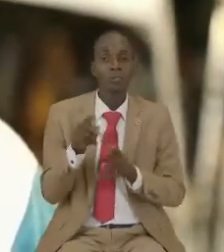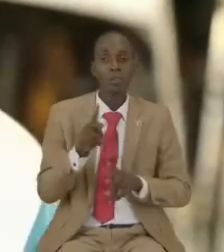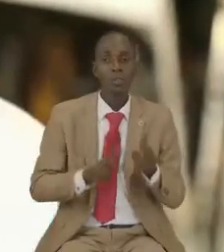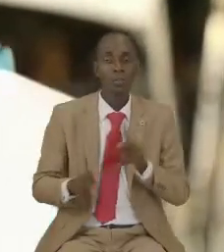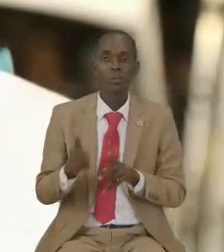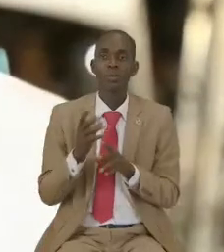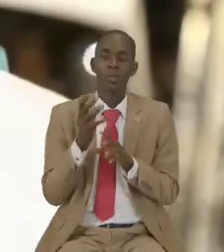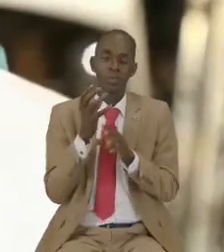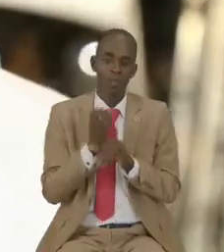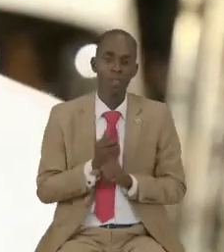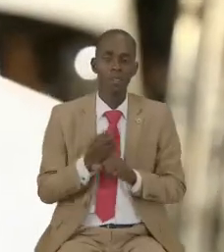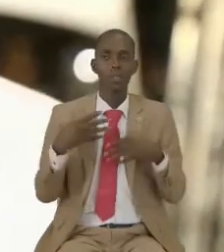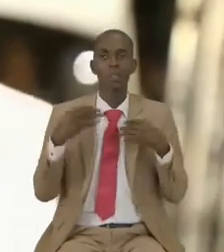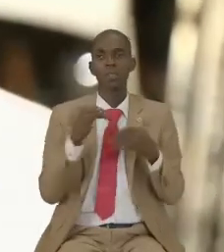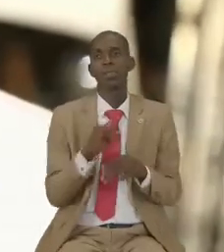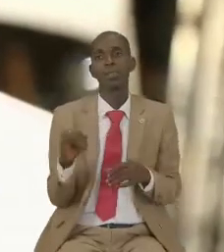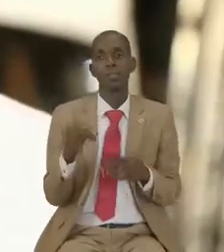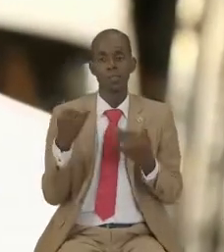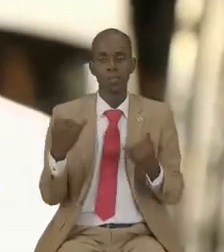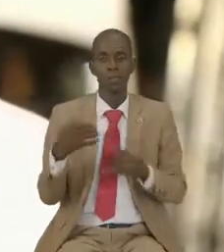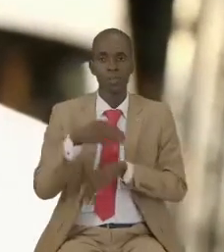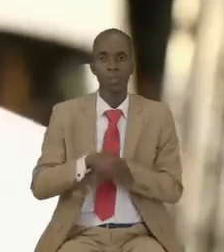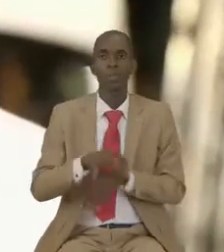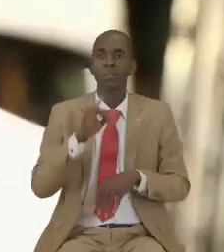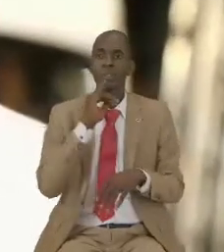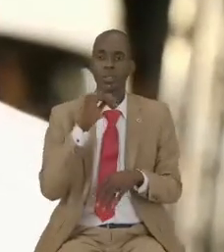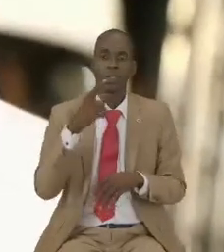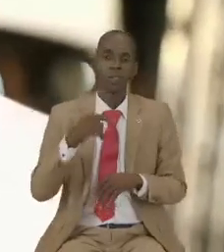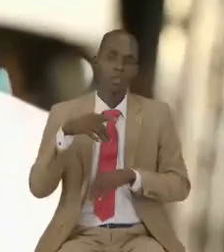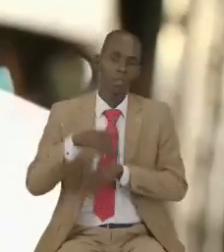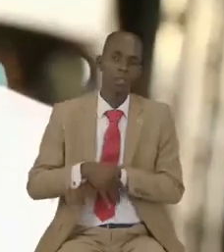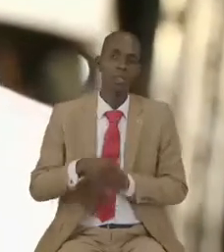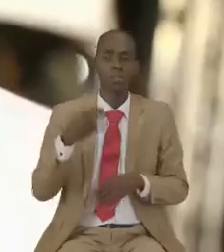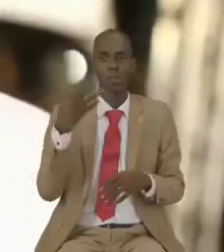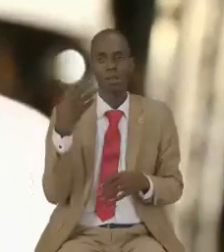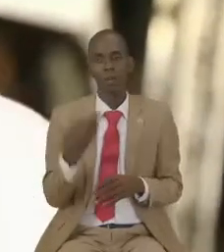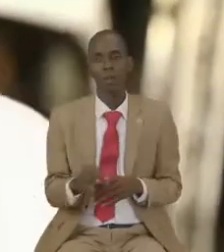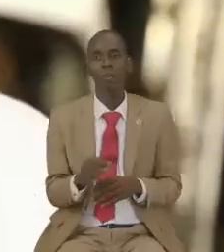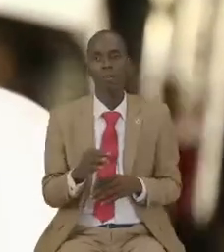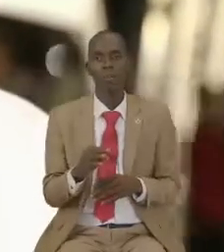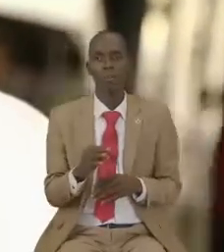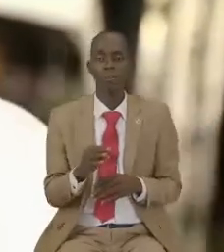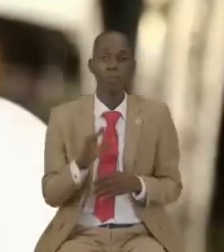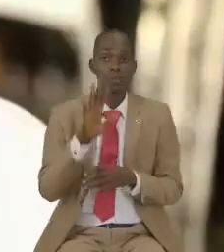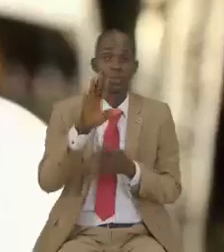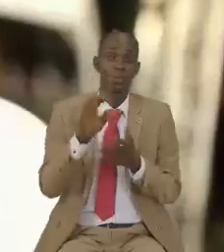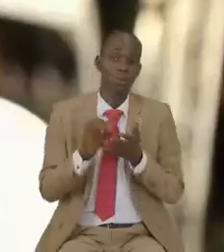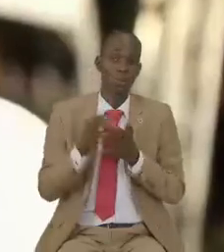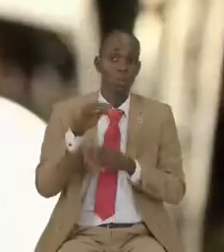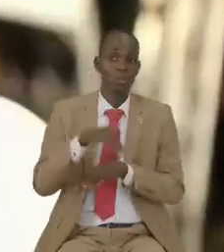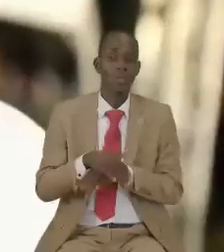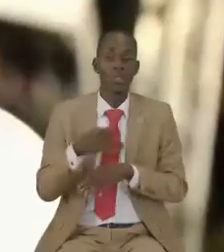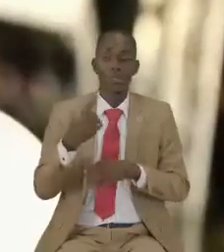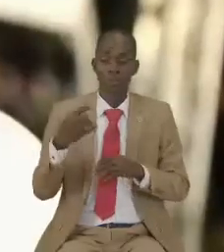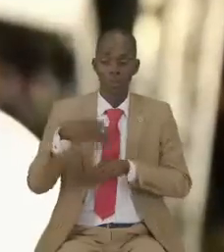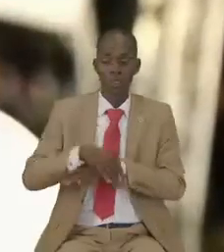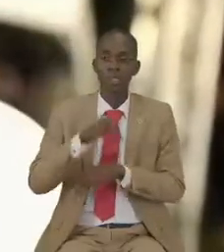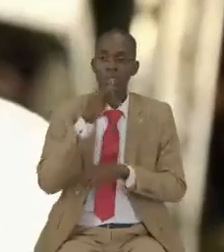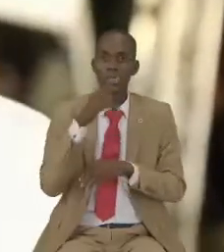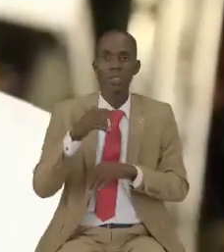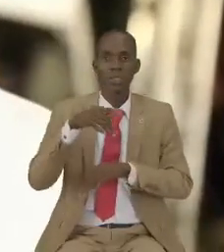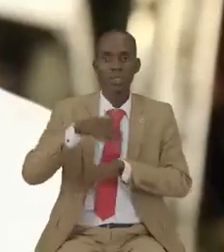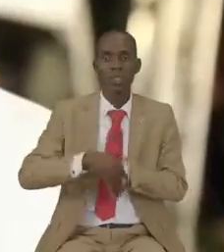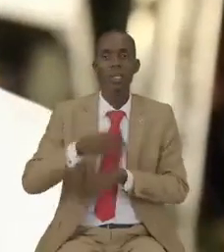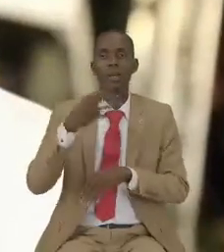saved. Tonight is the night of freedom. Tonight is the night of supernatural